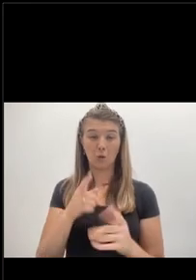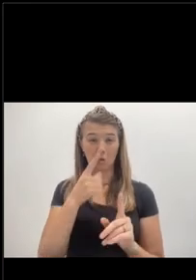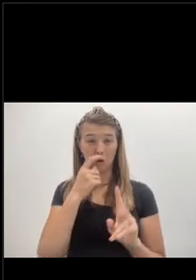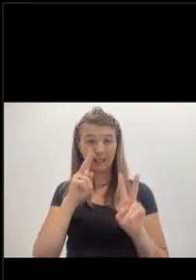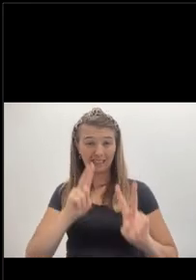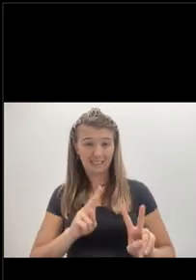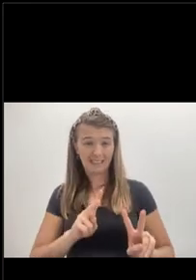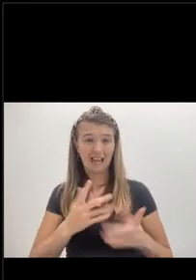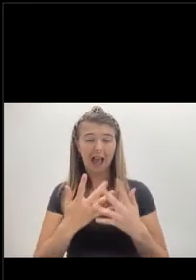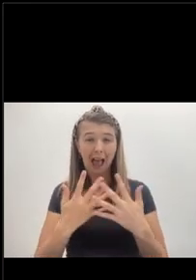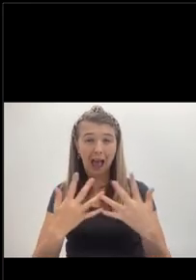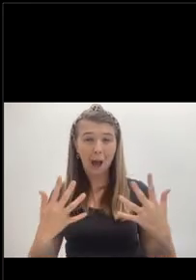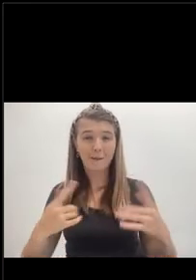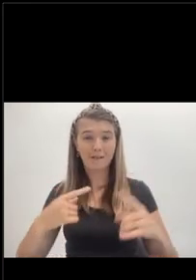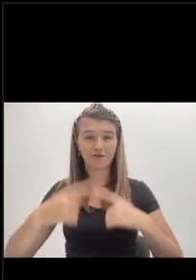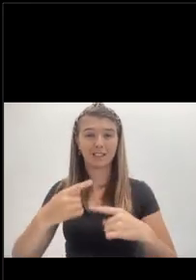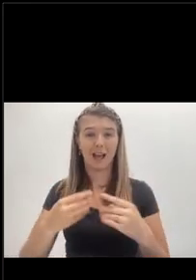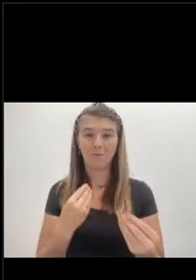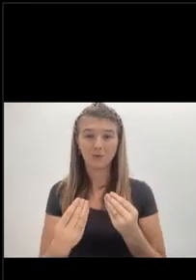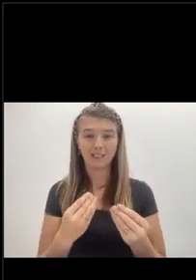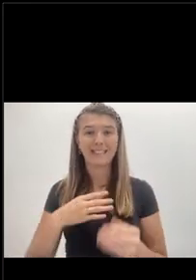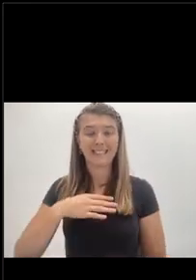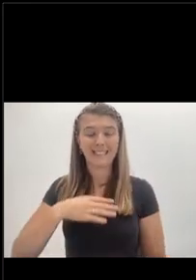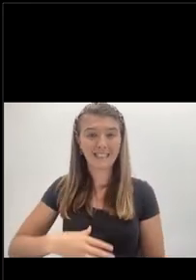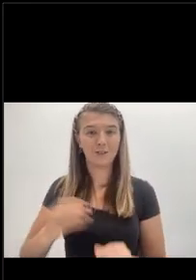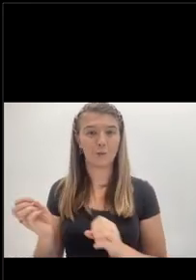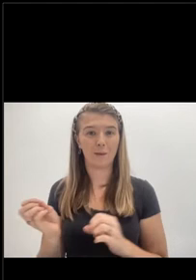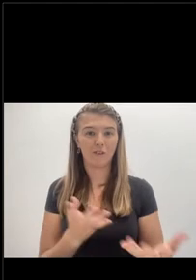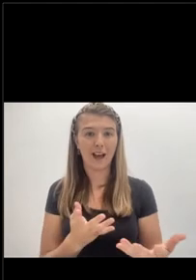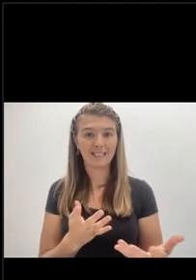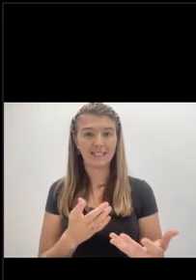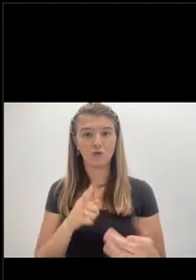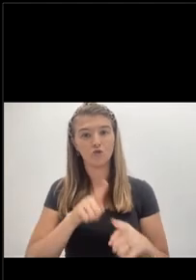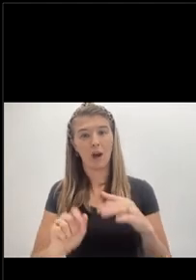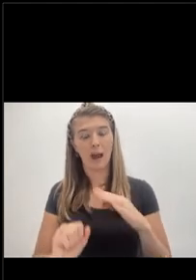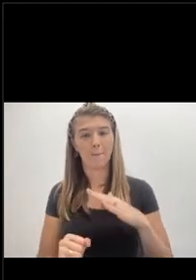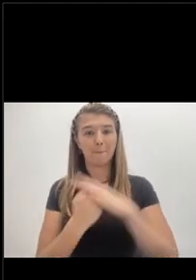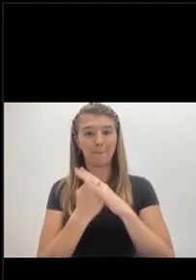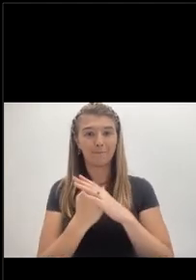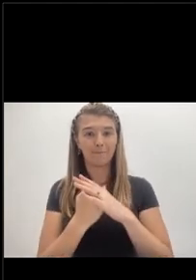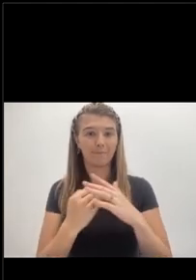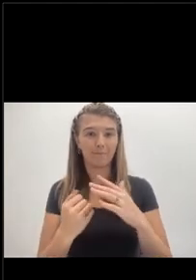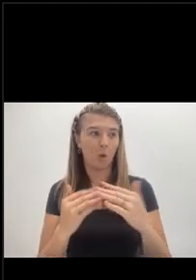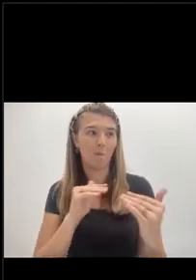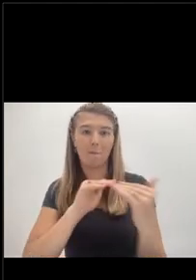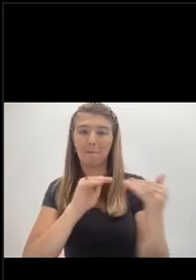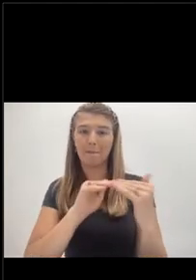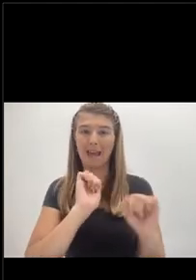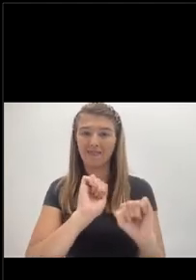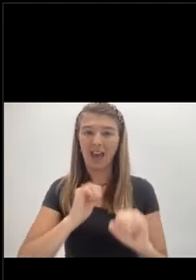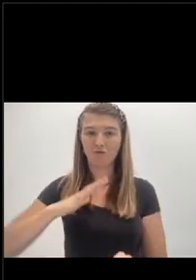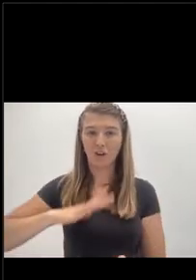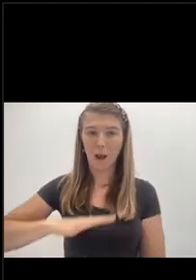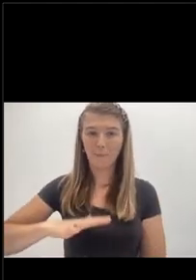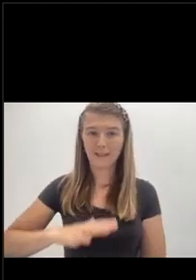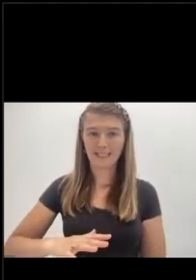across Europe, across the world, in order to fulfill just these people's requirements. And this is